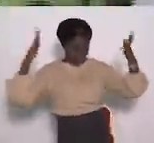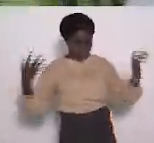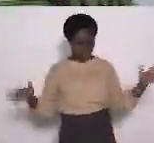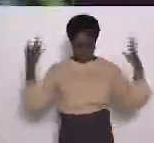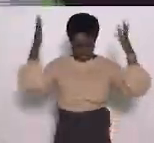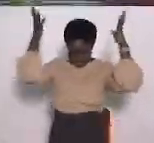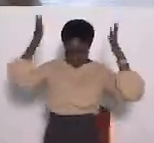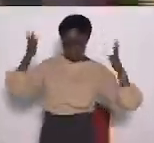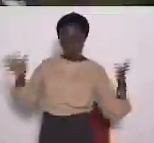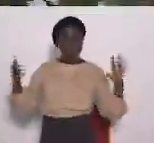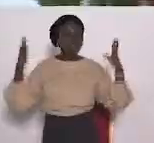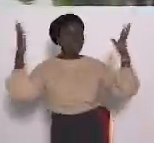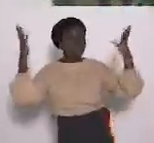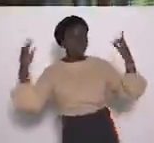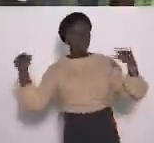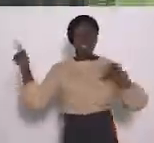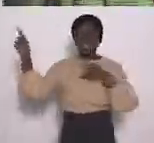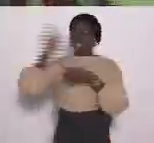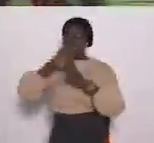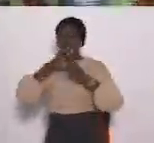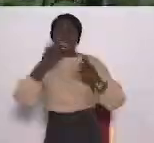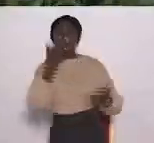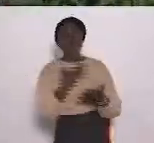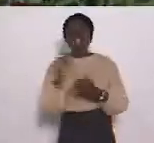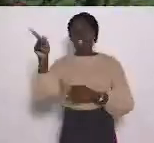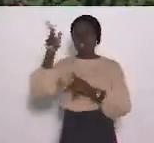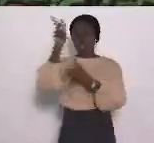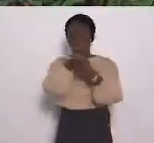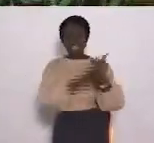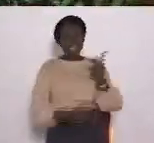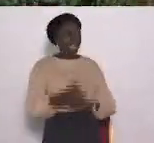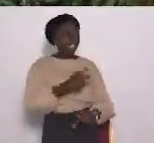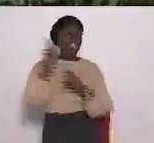meu you are good you are kind you are